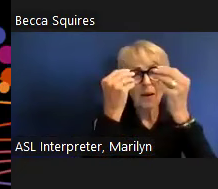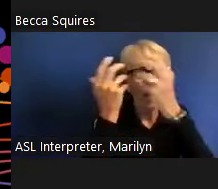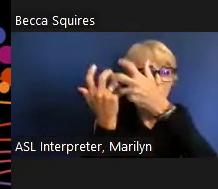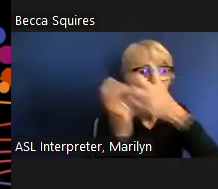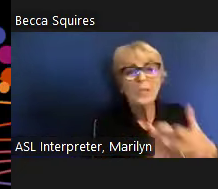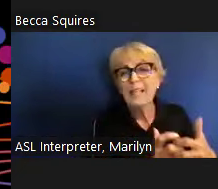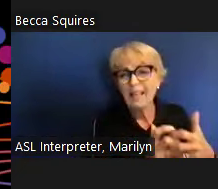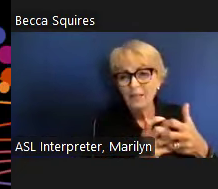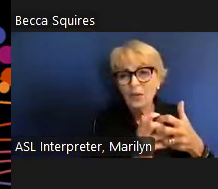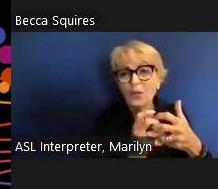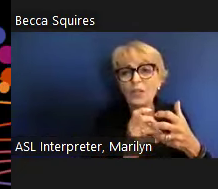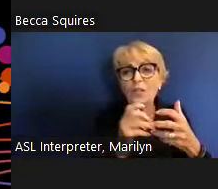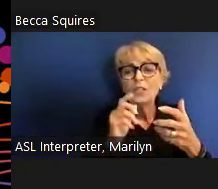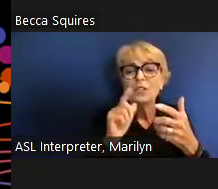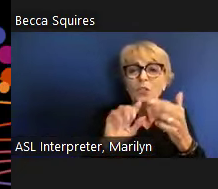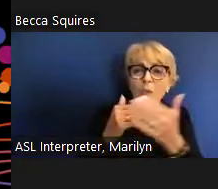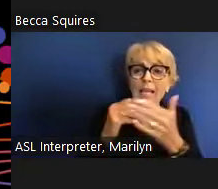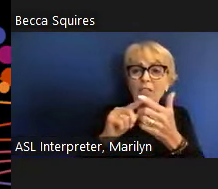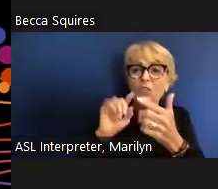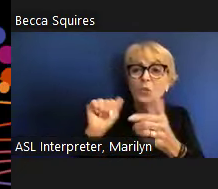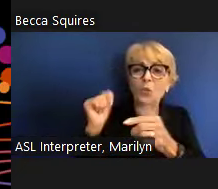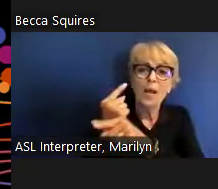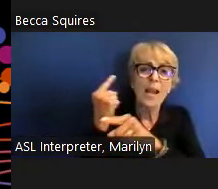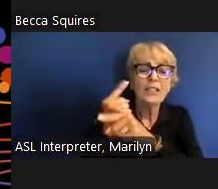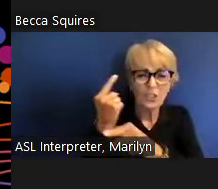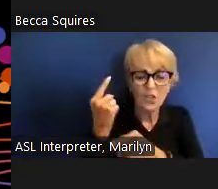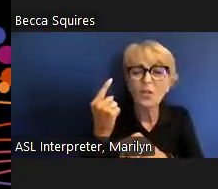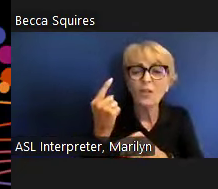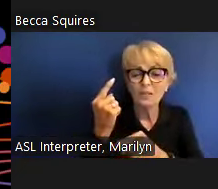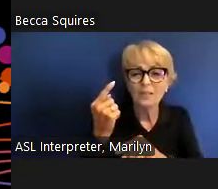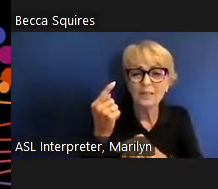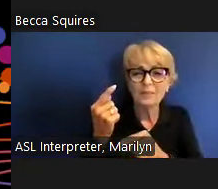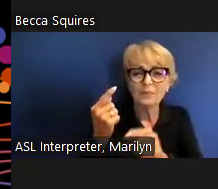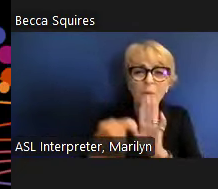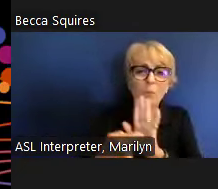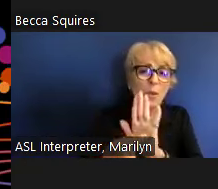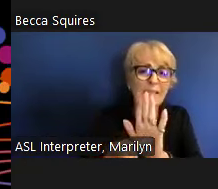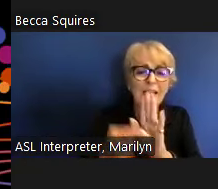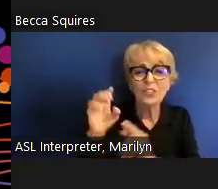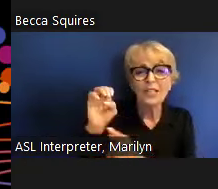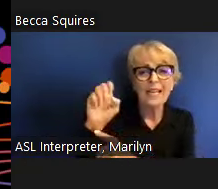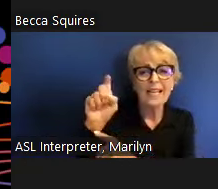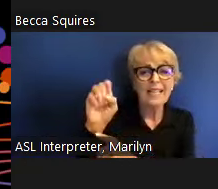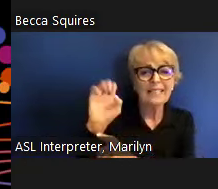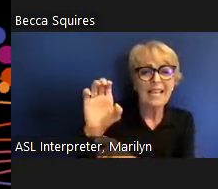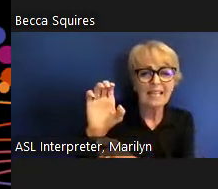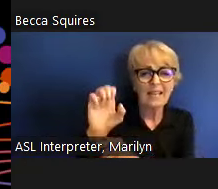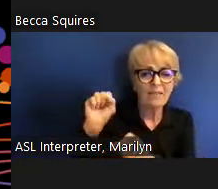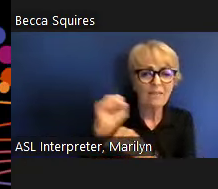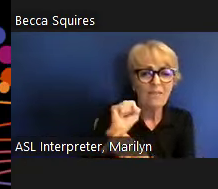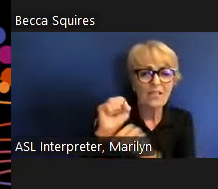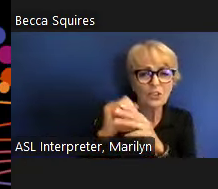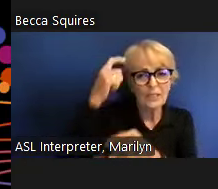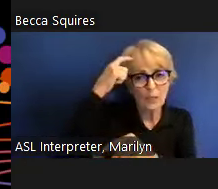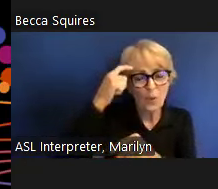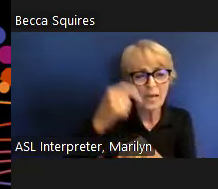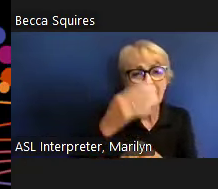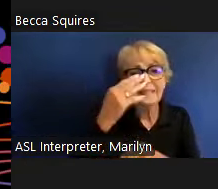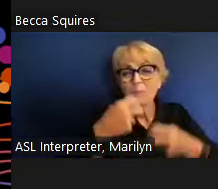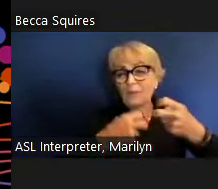a logical presentation? Those are what we call executive functions of the brain. Sleep disorders,